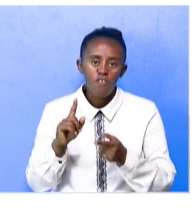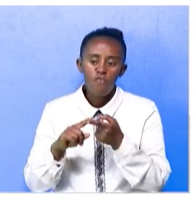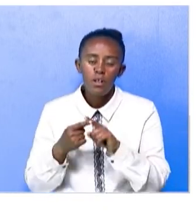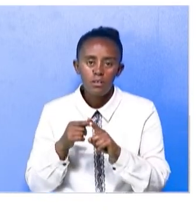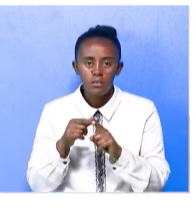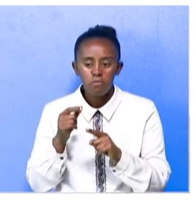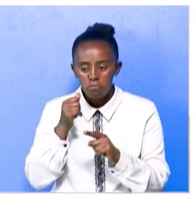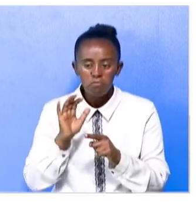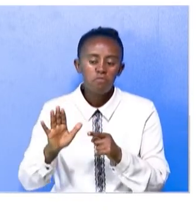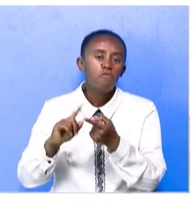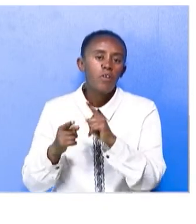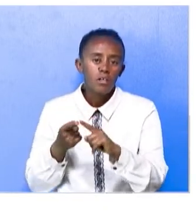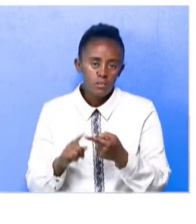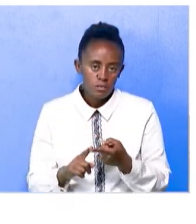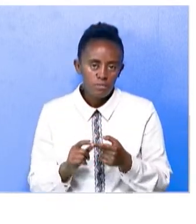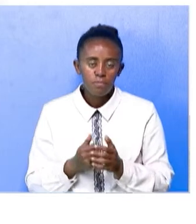friend